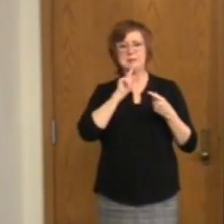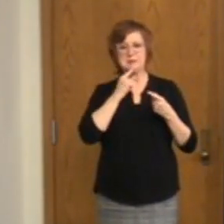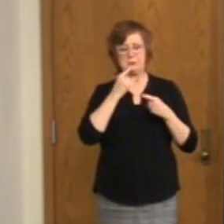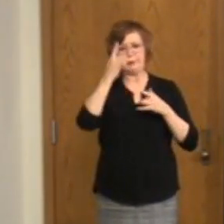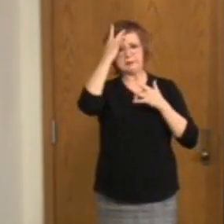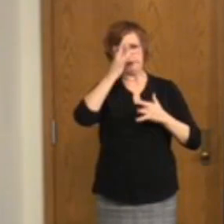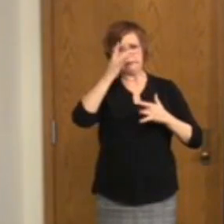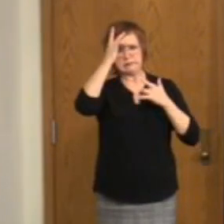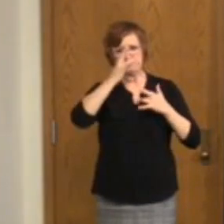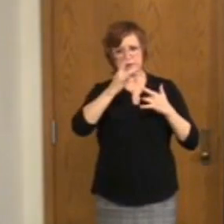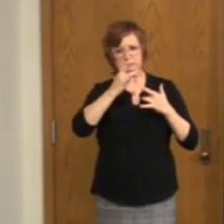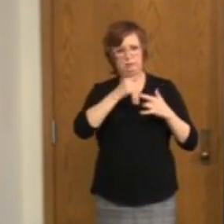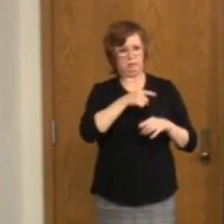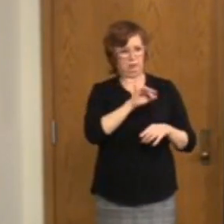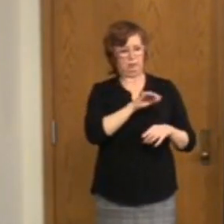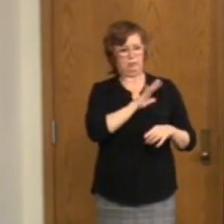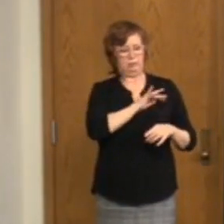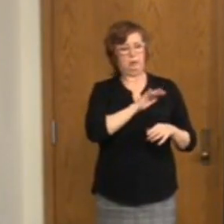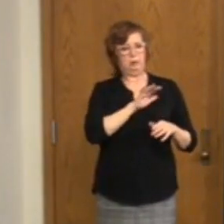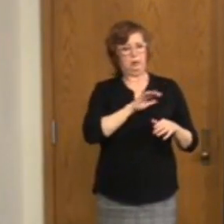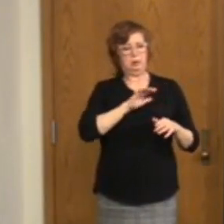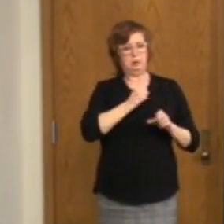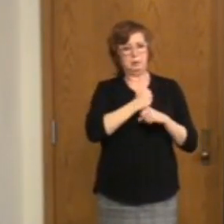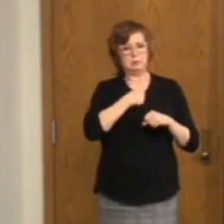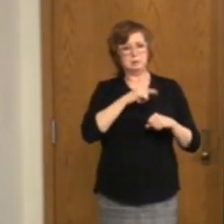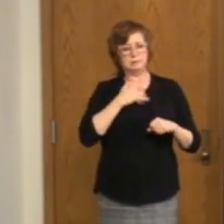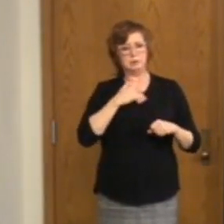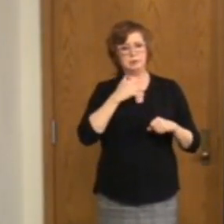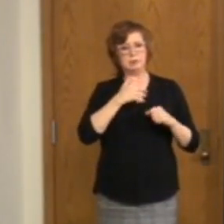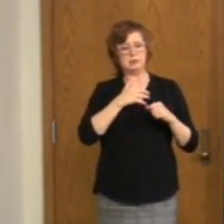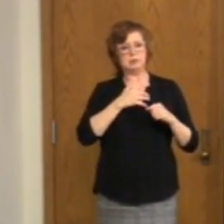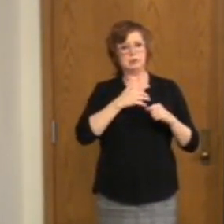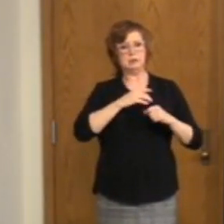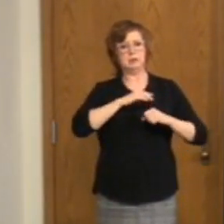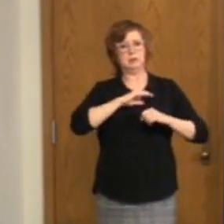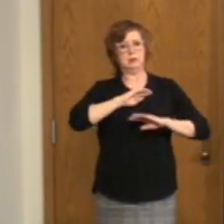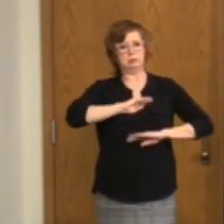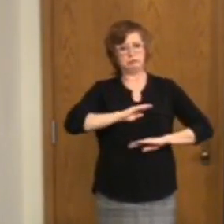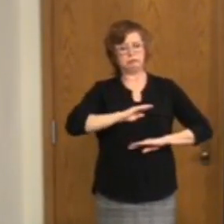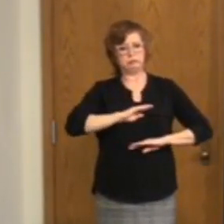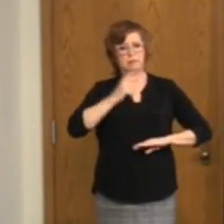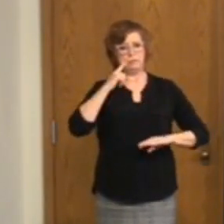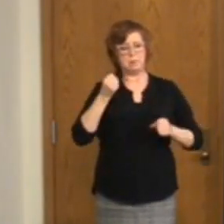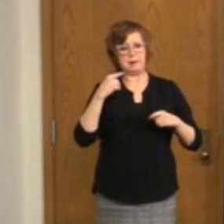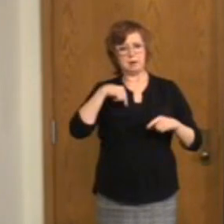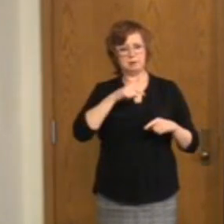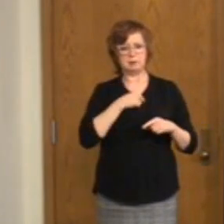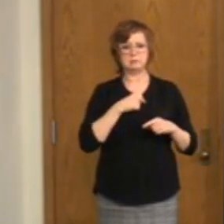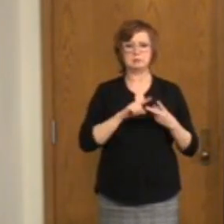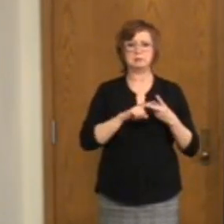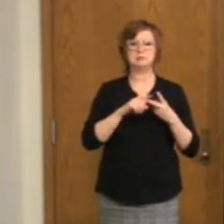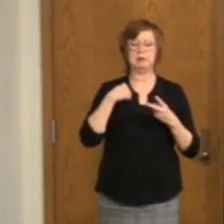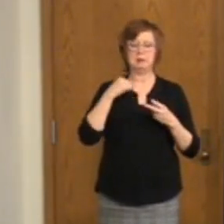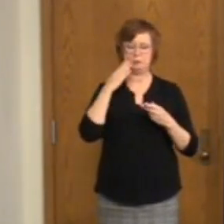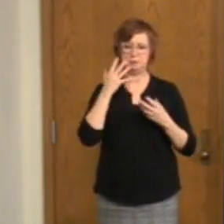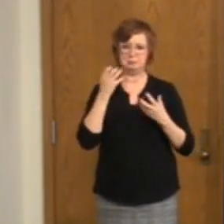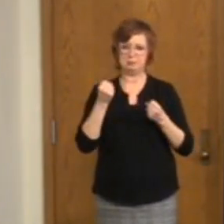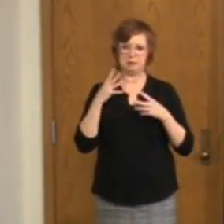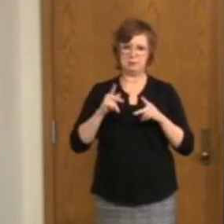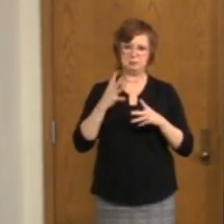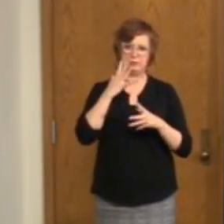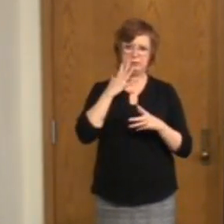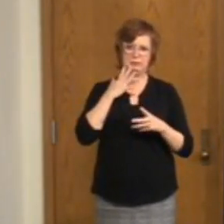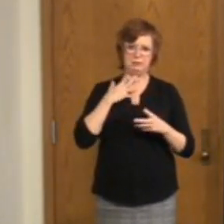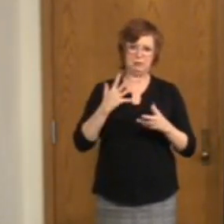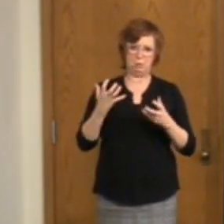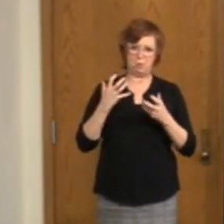Finally, I know many people, and I've heard from many of them, they want to see us start to relax some or possibly many, if not all,